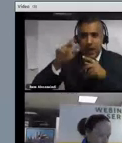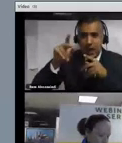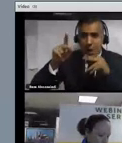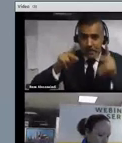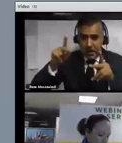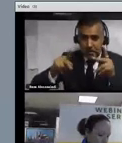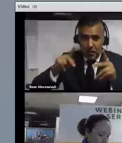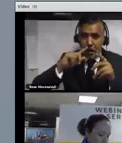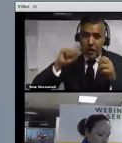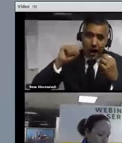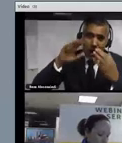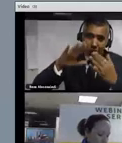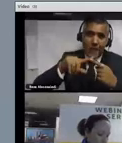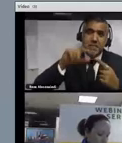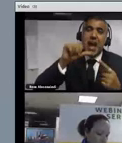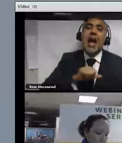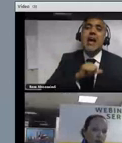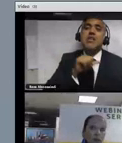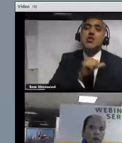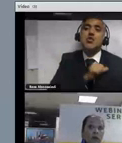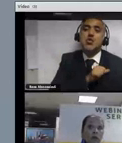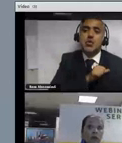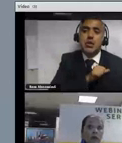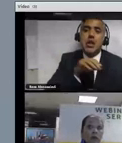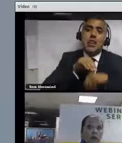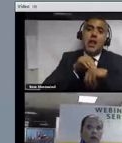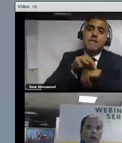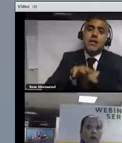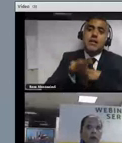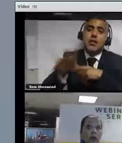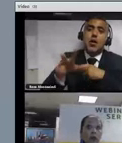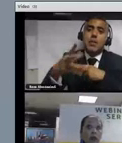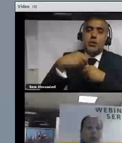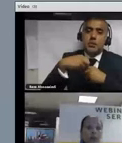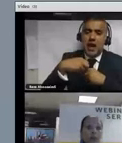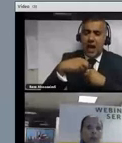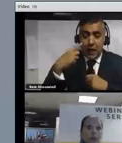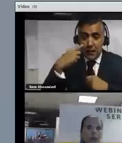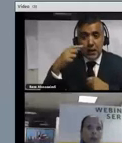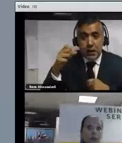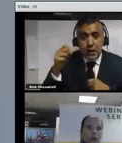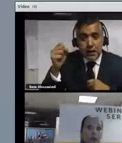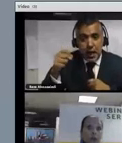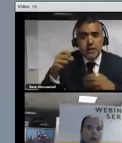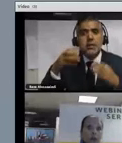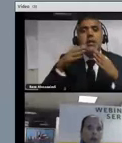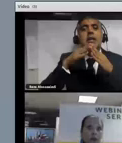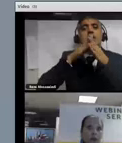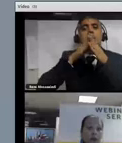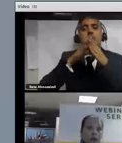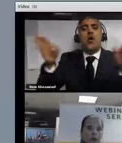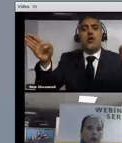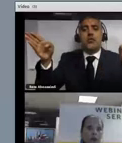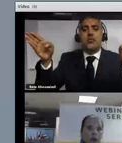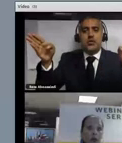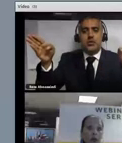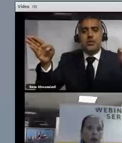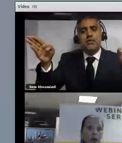of attitudes that are affecting their participation, I think that yes, in a broader measure,